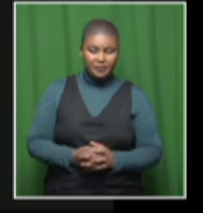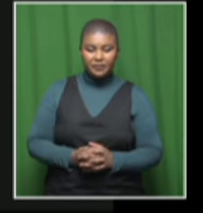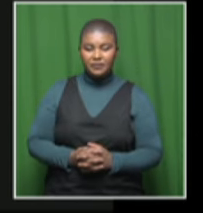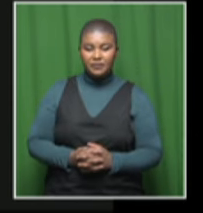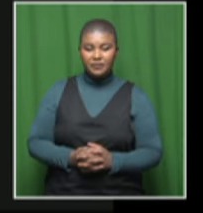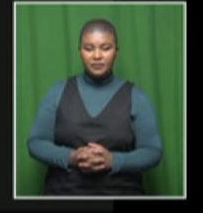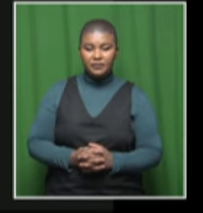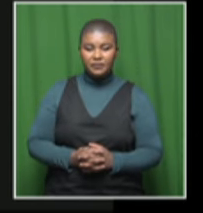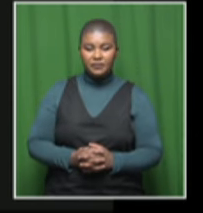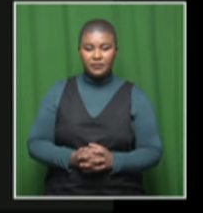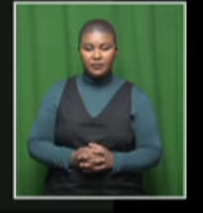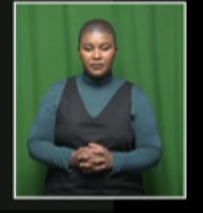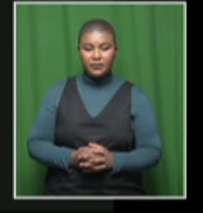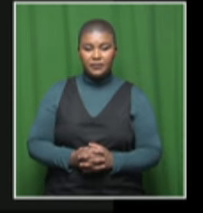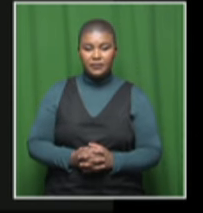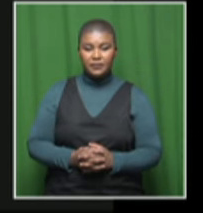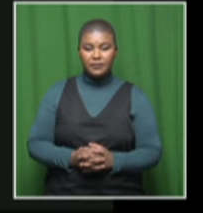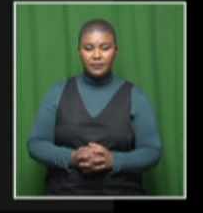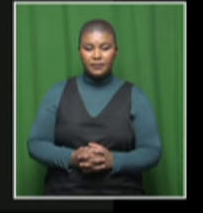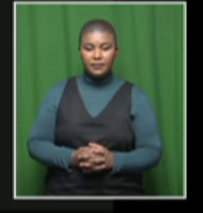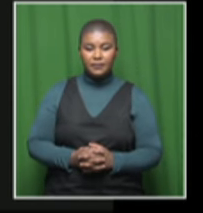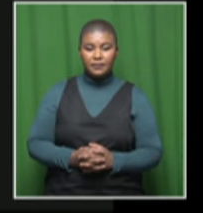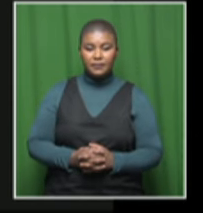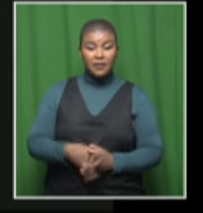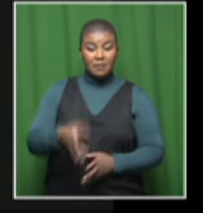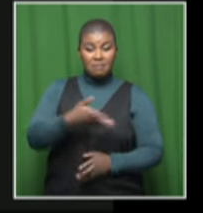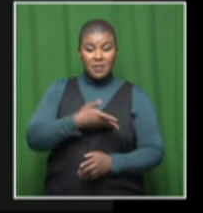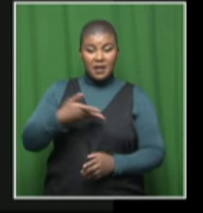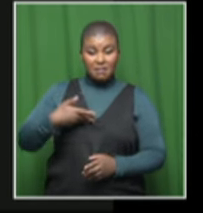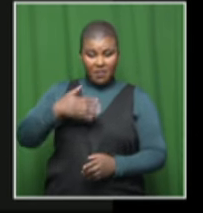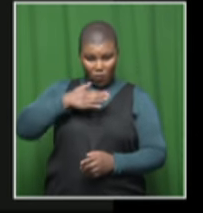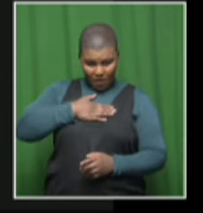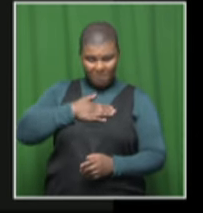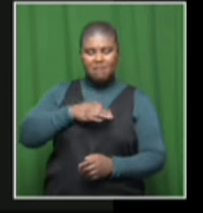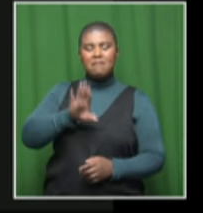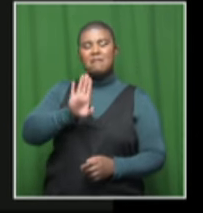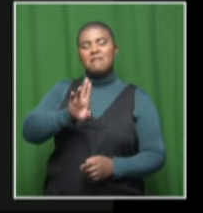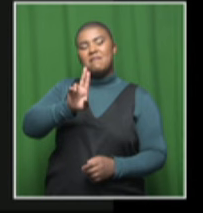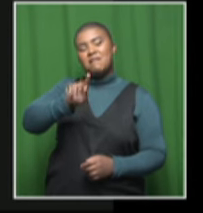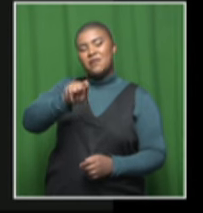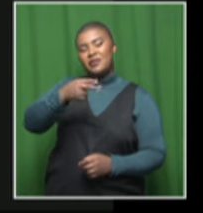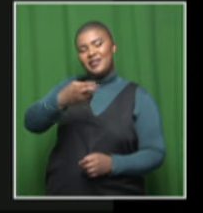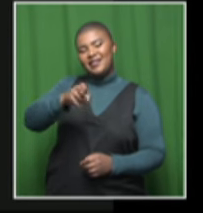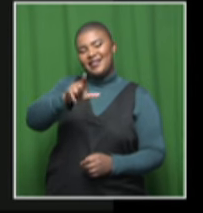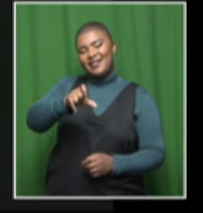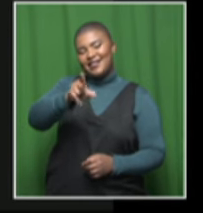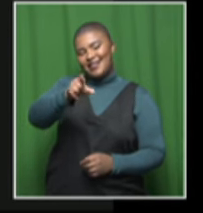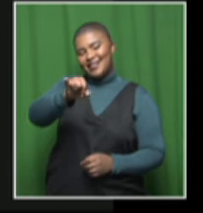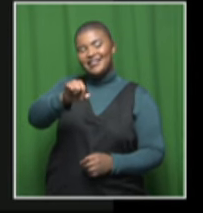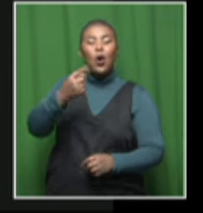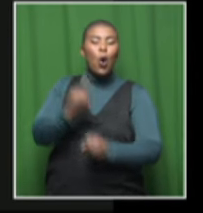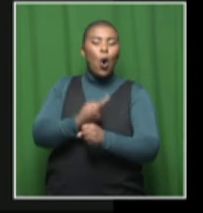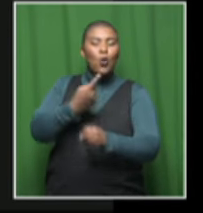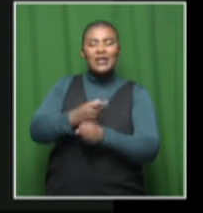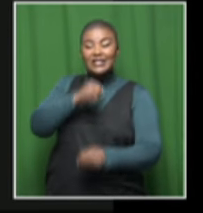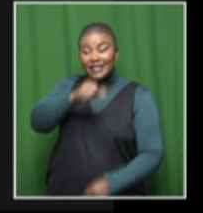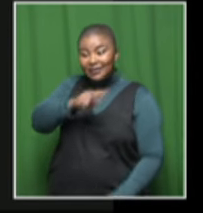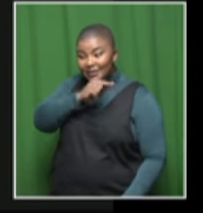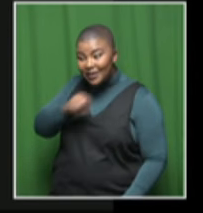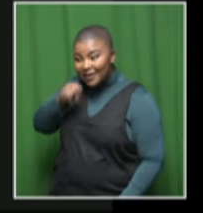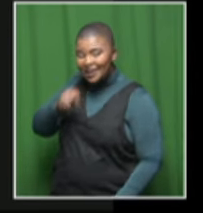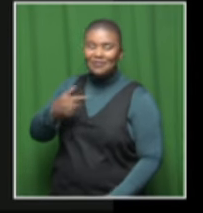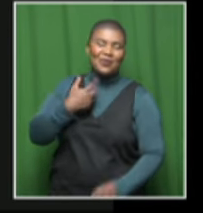And also, my mother is a Buthelezi. So he always said Mshana to me. I said